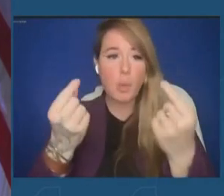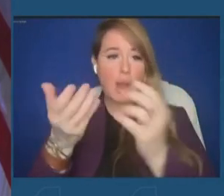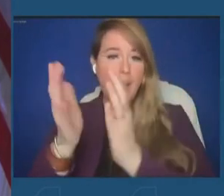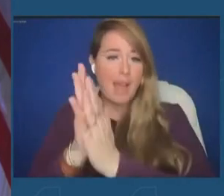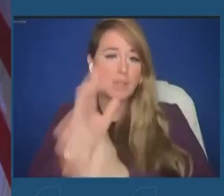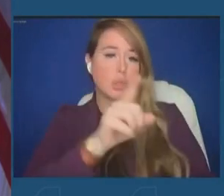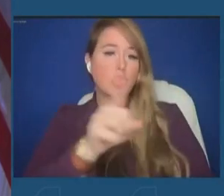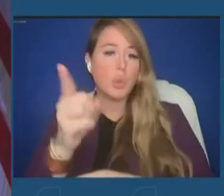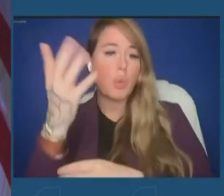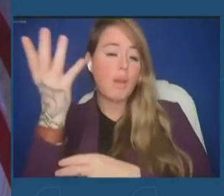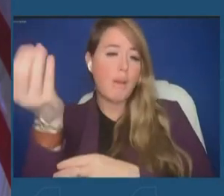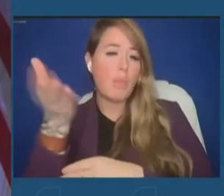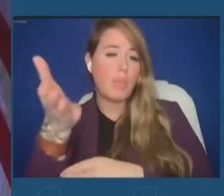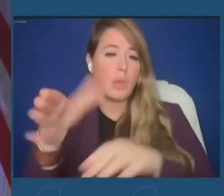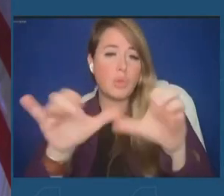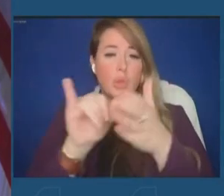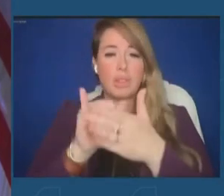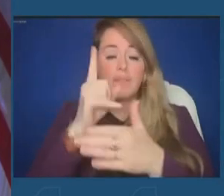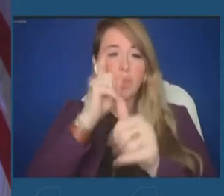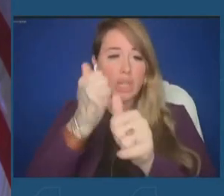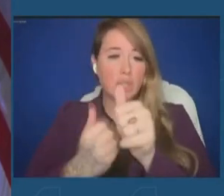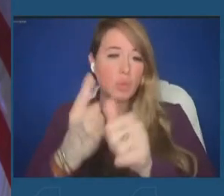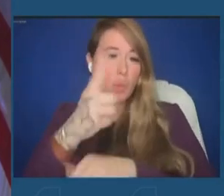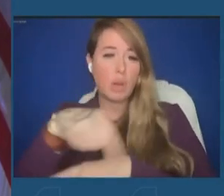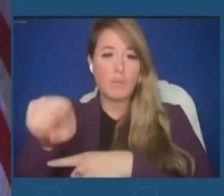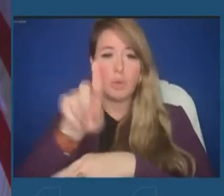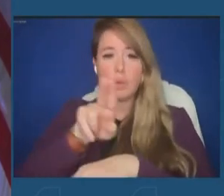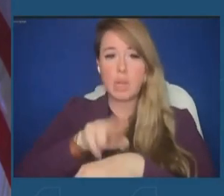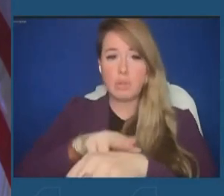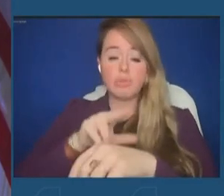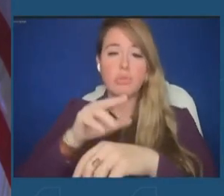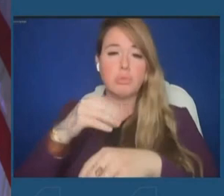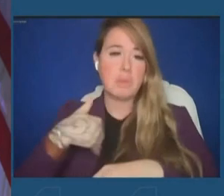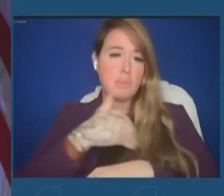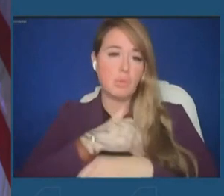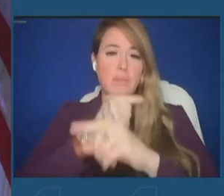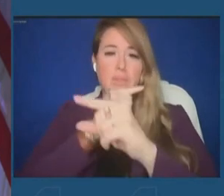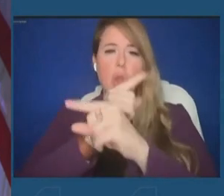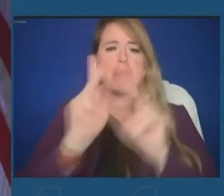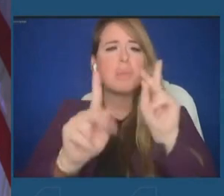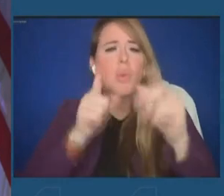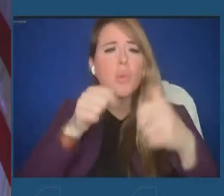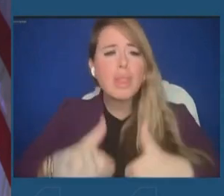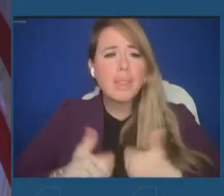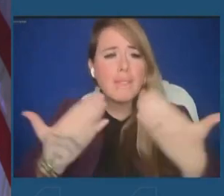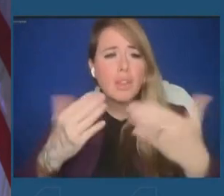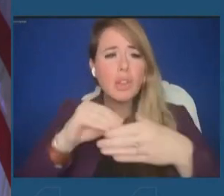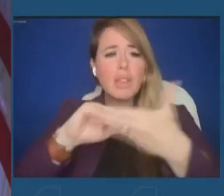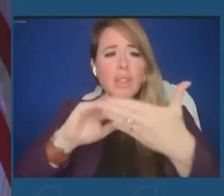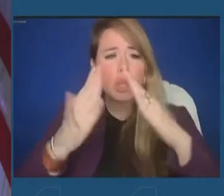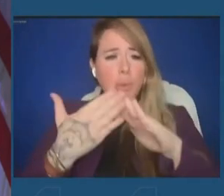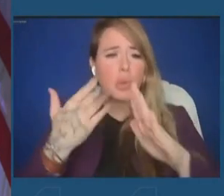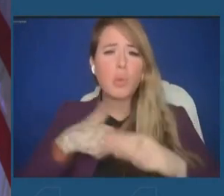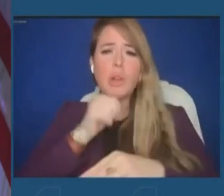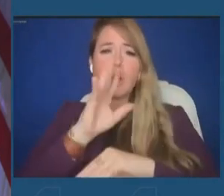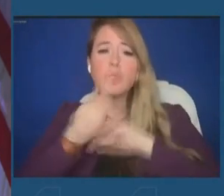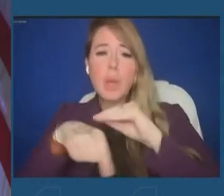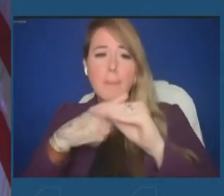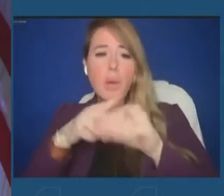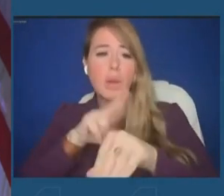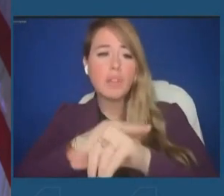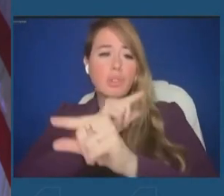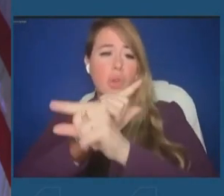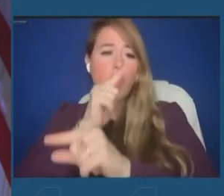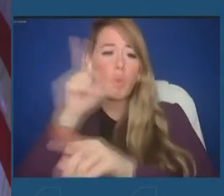out there doing it. So to each and every one of the members of the National Guard, people who live in this community, we're not talking about National Guard coming in